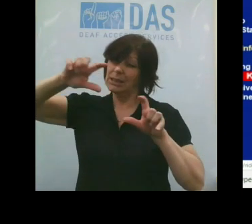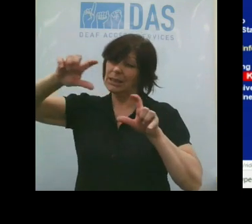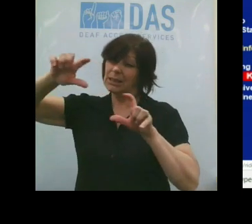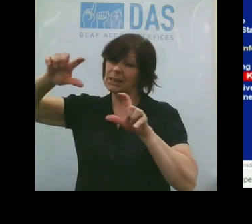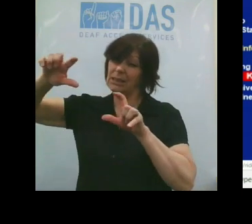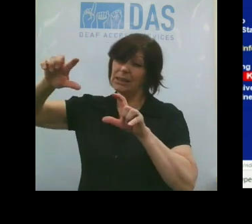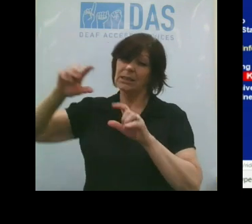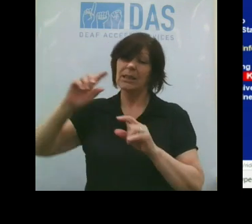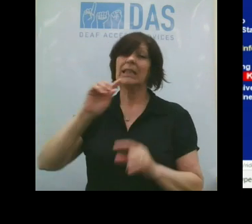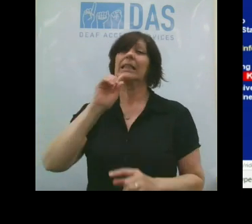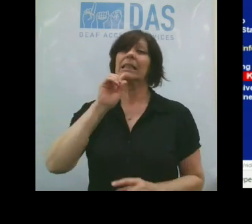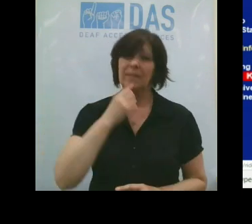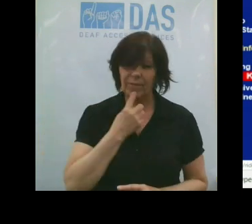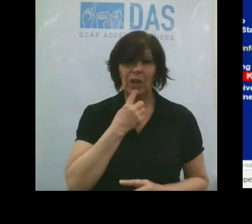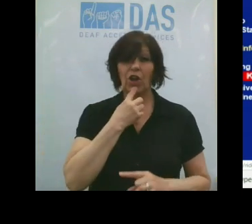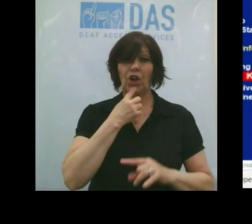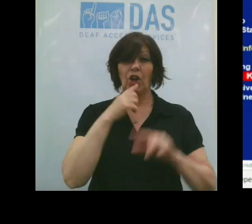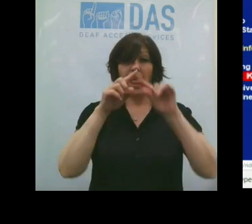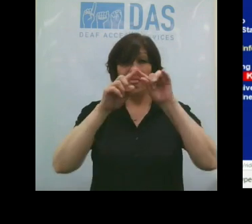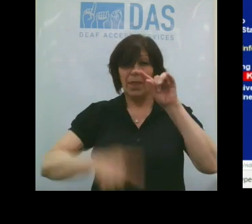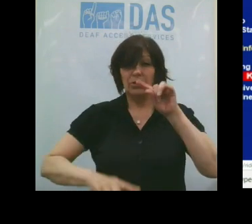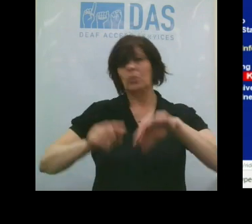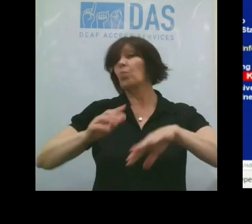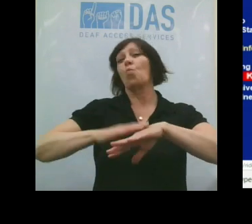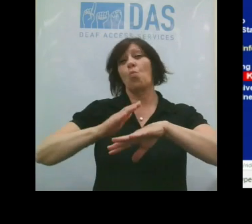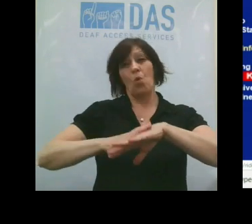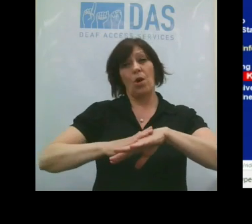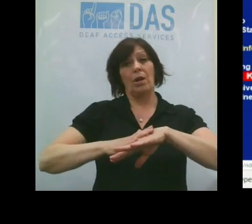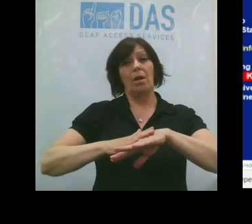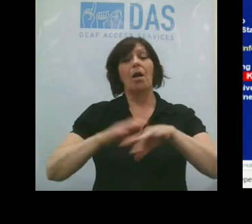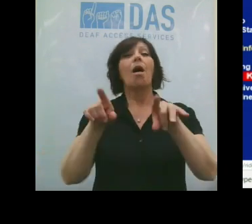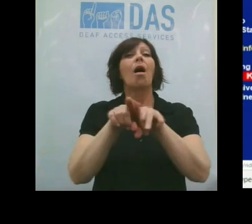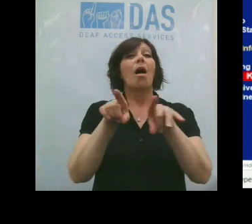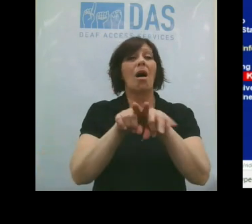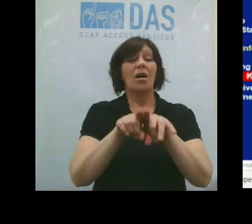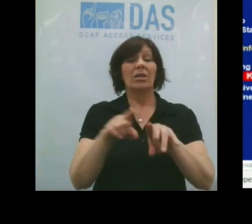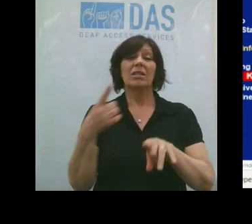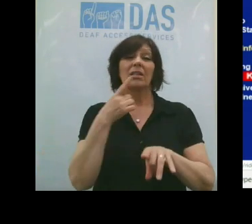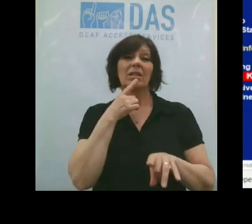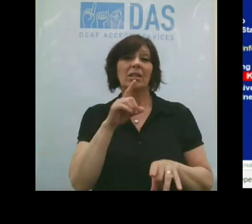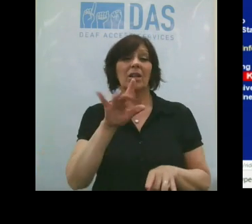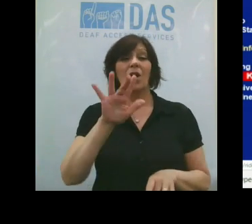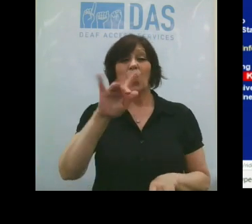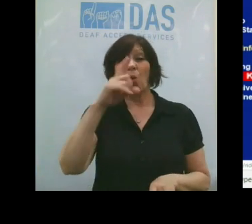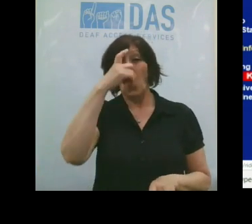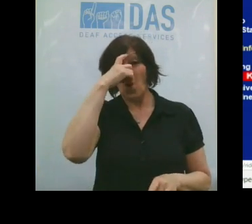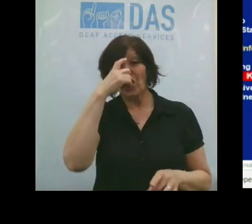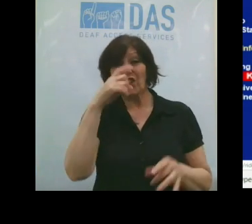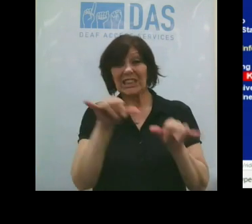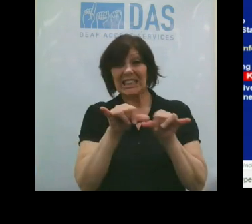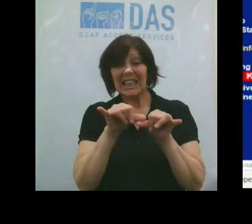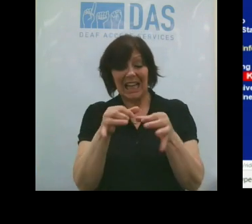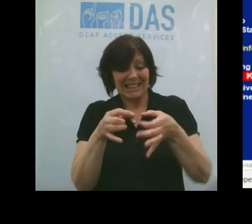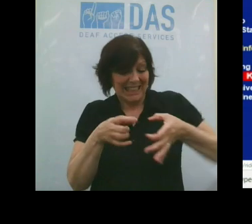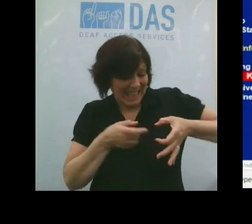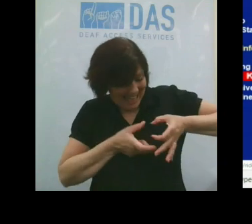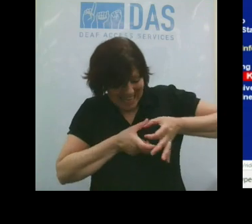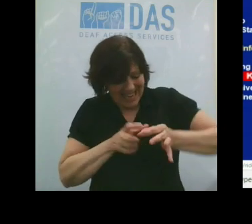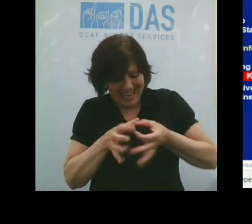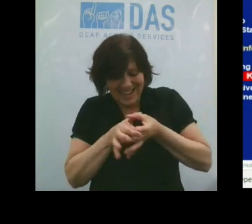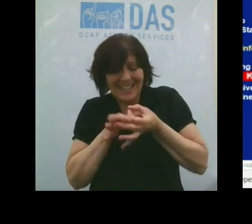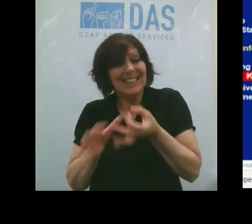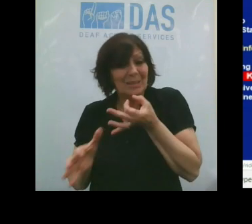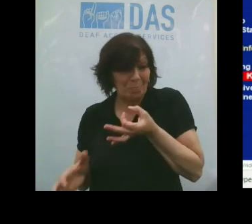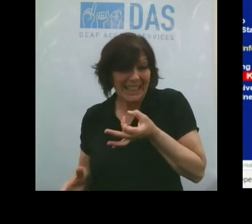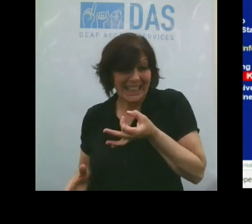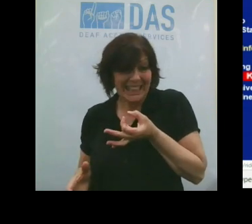severe thunderstorm warning, but we're also getting reports of quarter-size hail, which is some of the largest hail I've heard of in this region in a